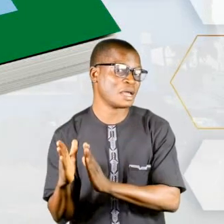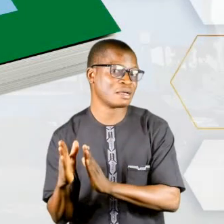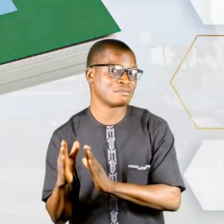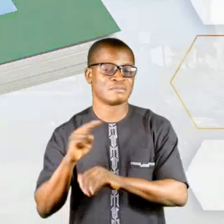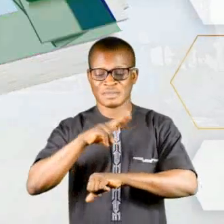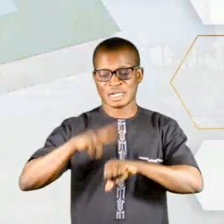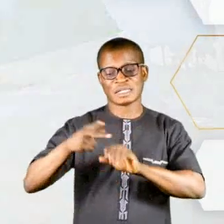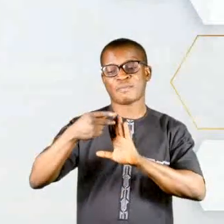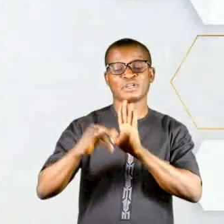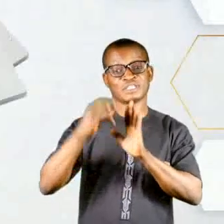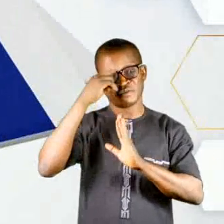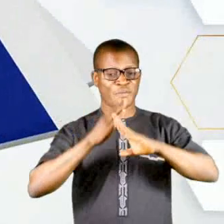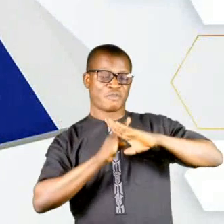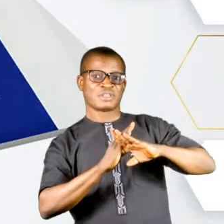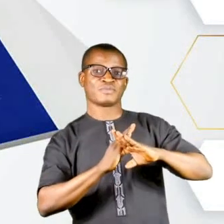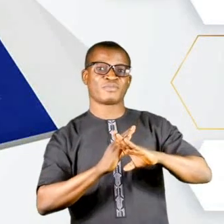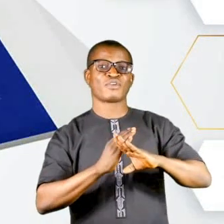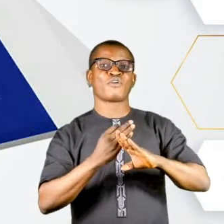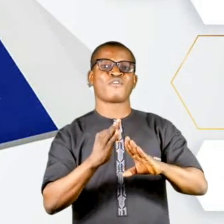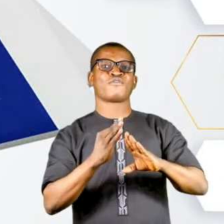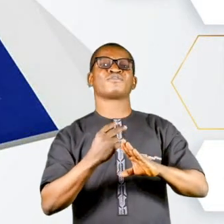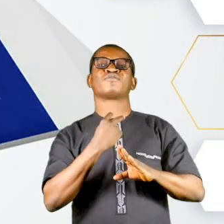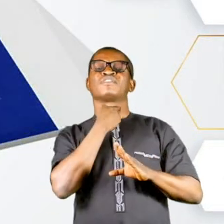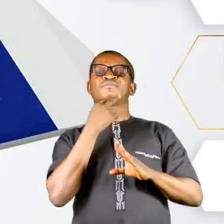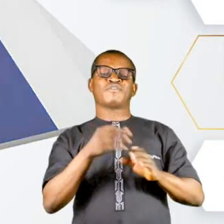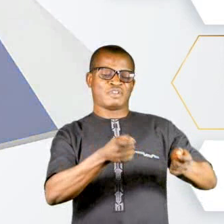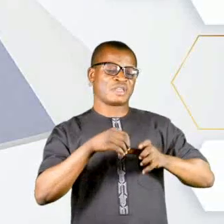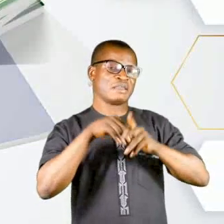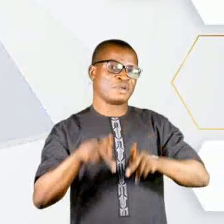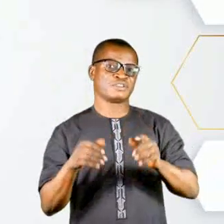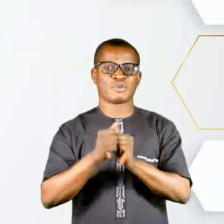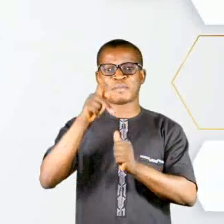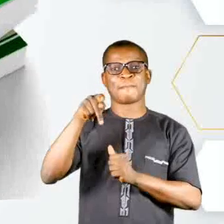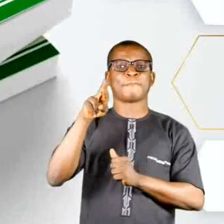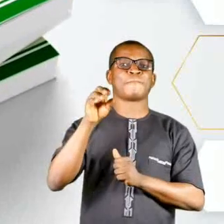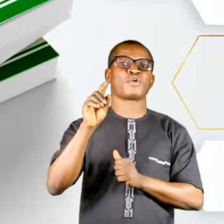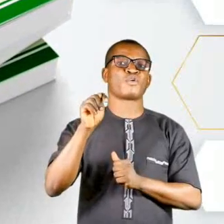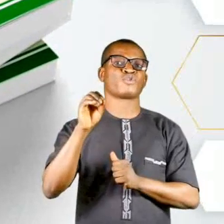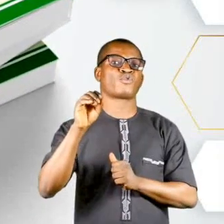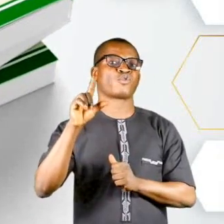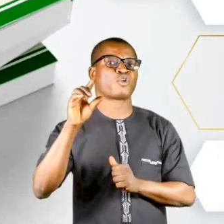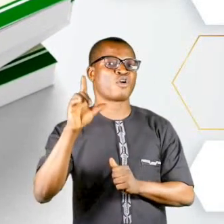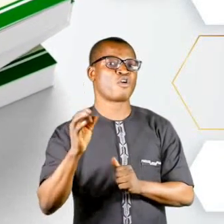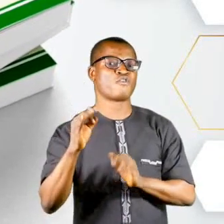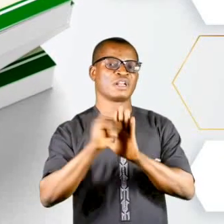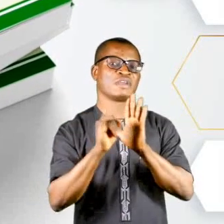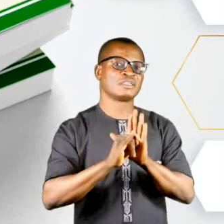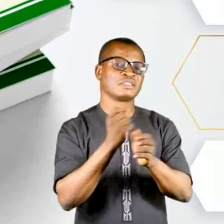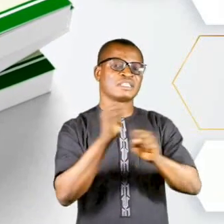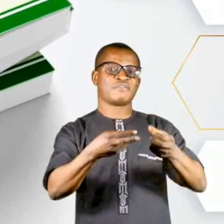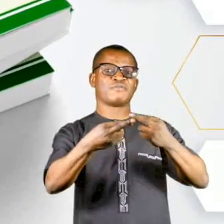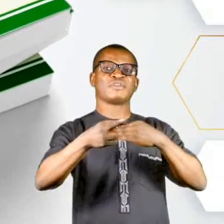Action Plan, the National Policy for Protection and Assistance to Victims of Trafficking in Persons, and the Protocol for Identification, Safe Return